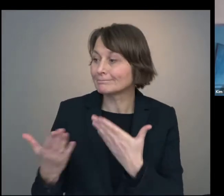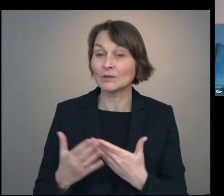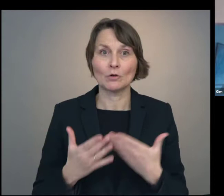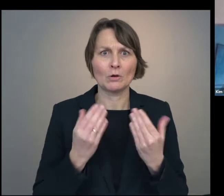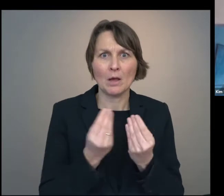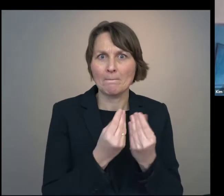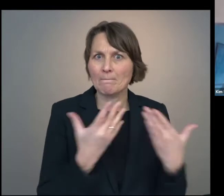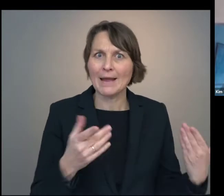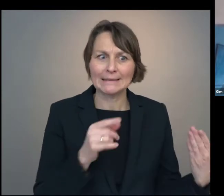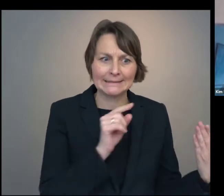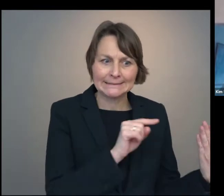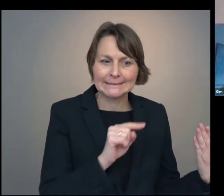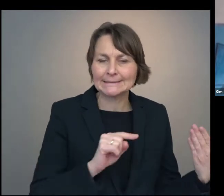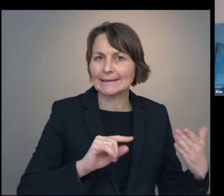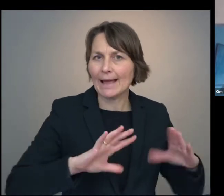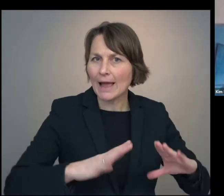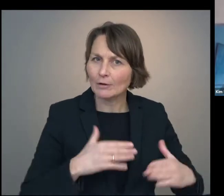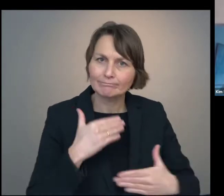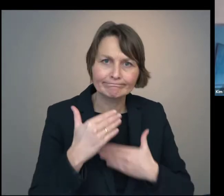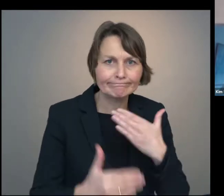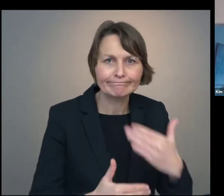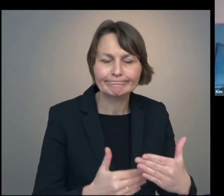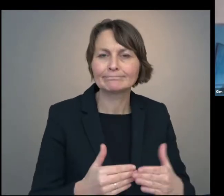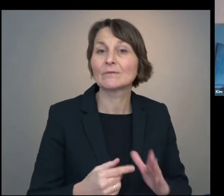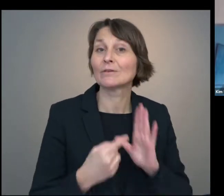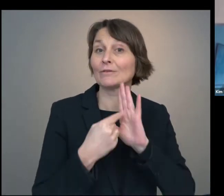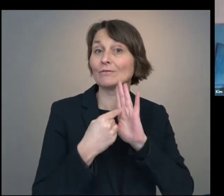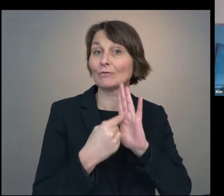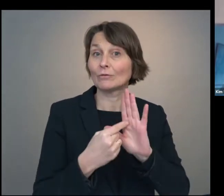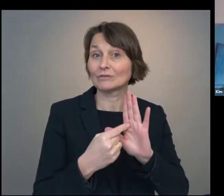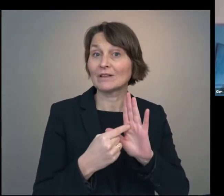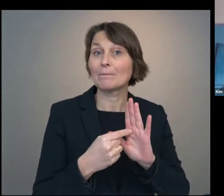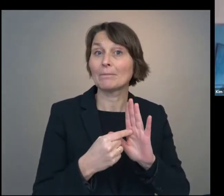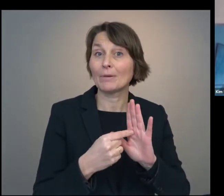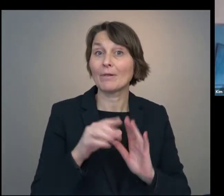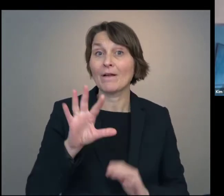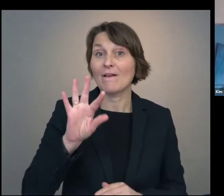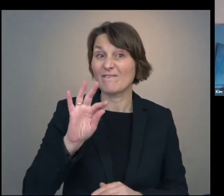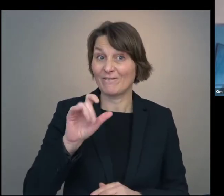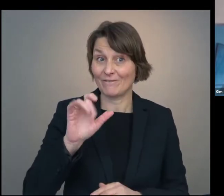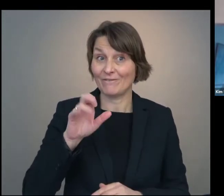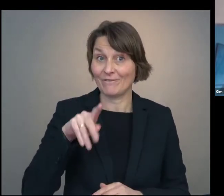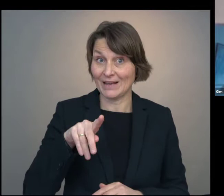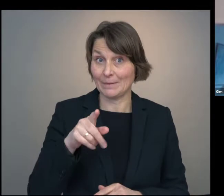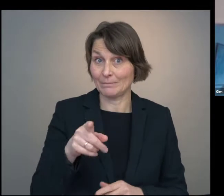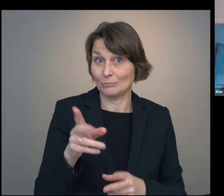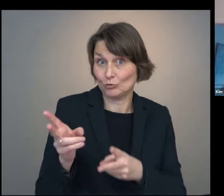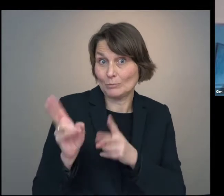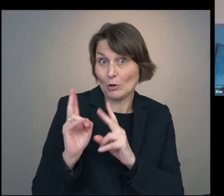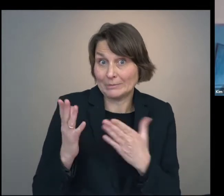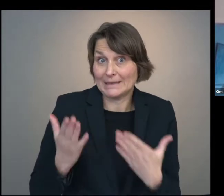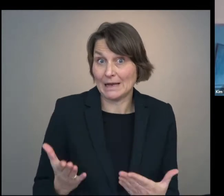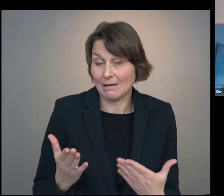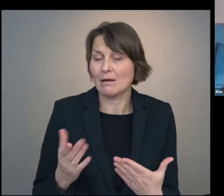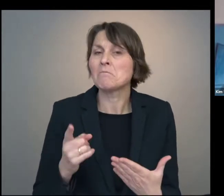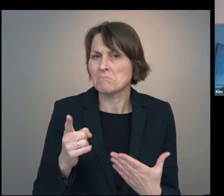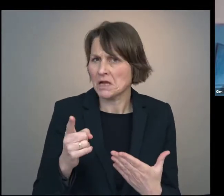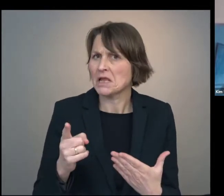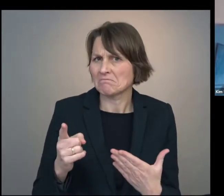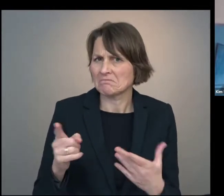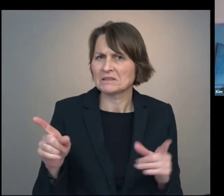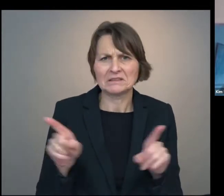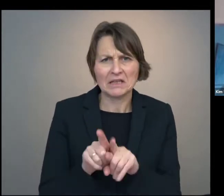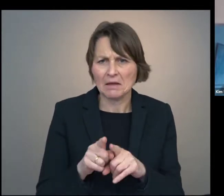the things that we are currently doing, including the things that Filip is in charge of,